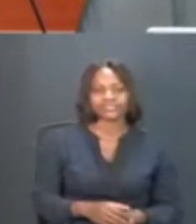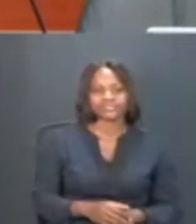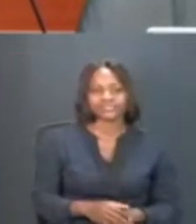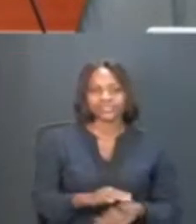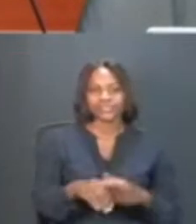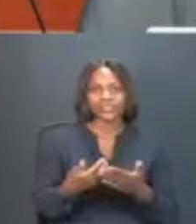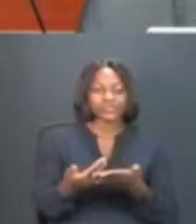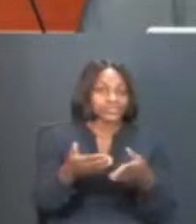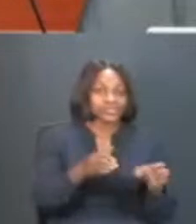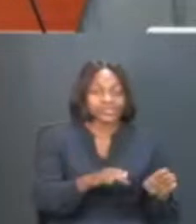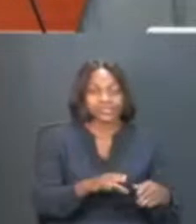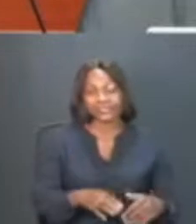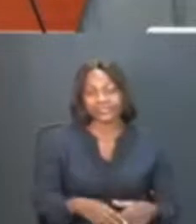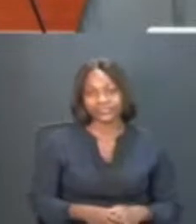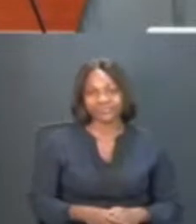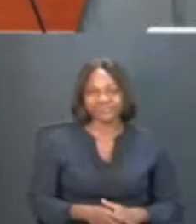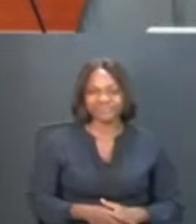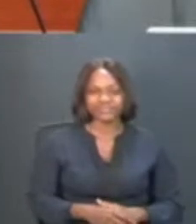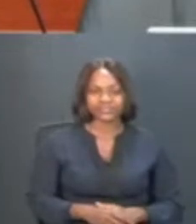So